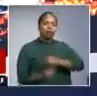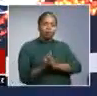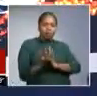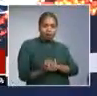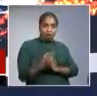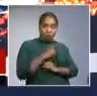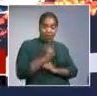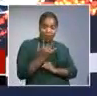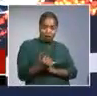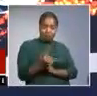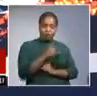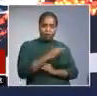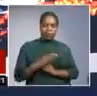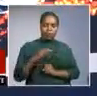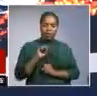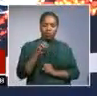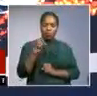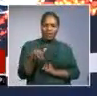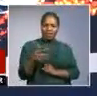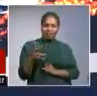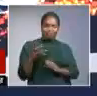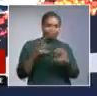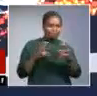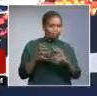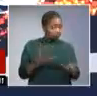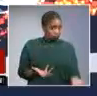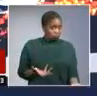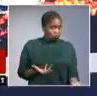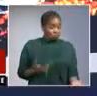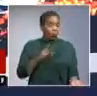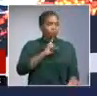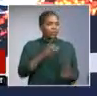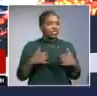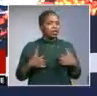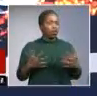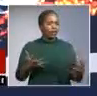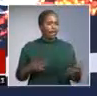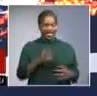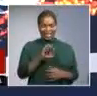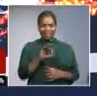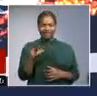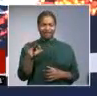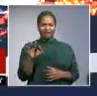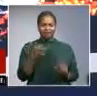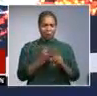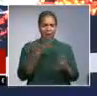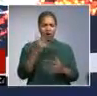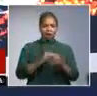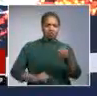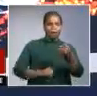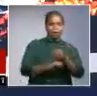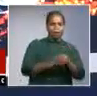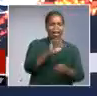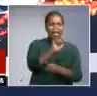current executive mayor of Tshwane, Solisi Msimanga, to be sour? What prompted the Economic Freedom Fighters to come from Norway and to defend Dr.